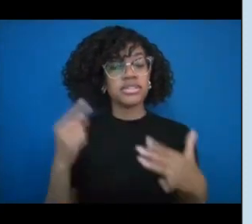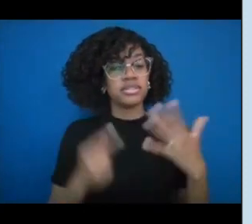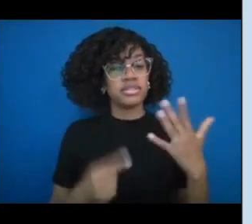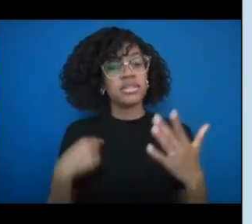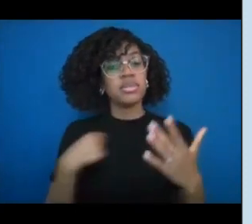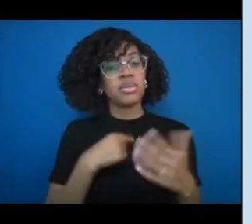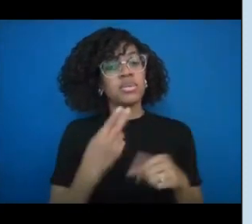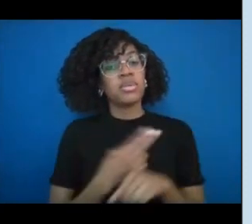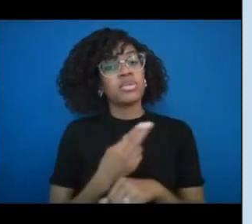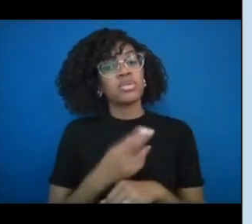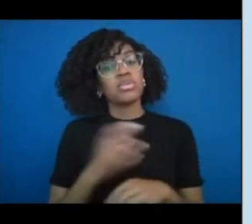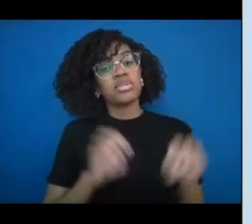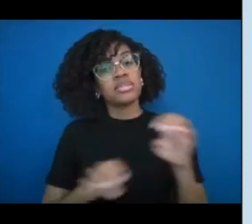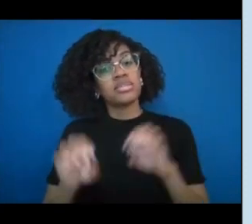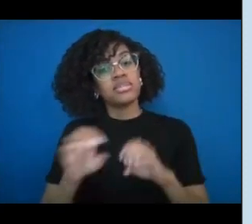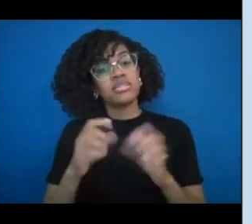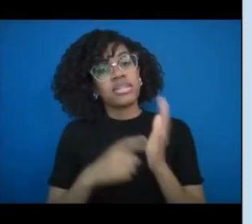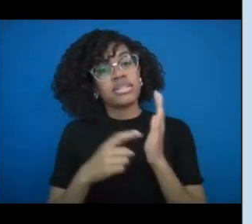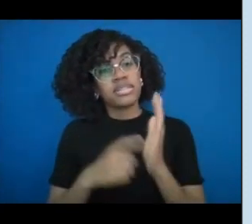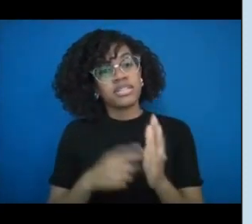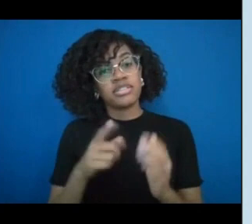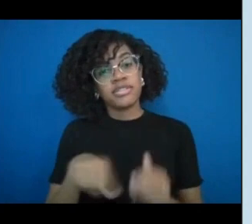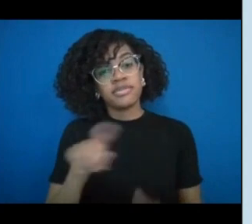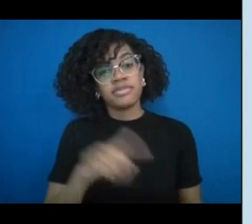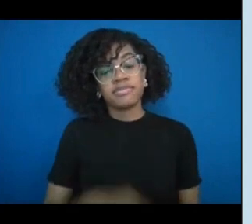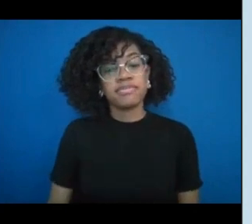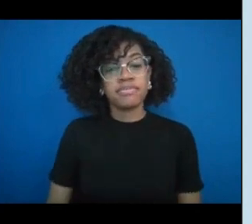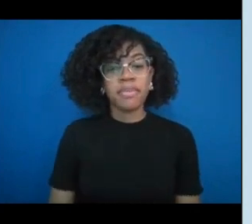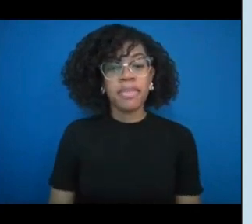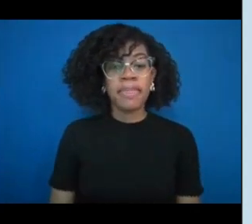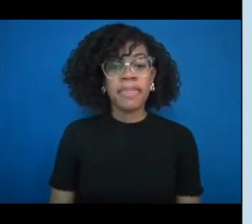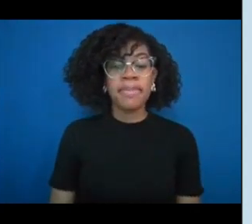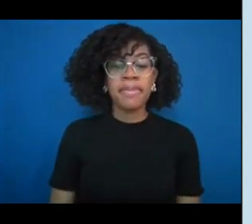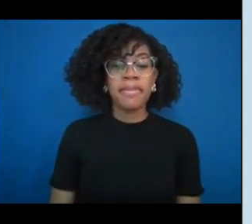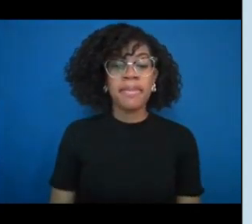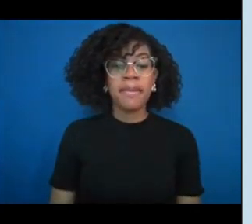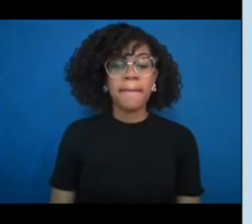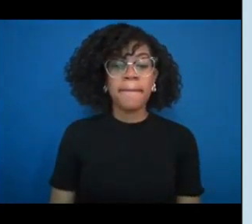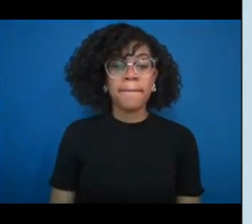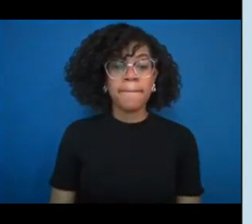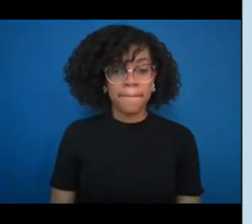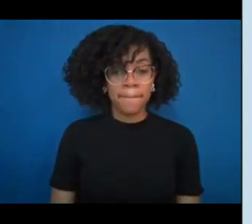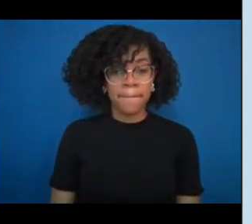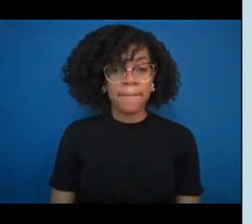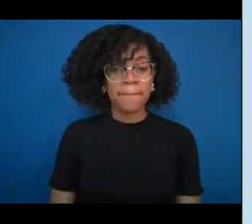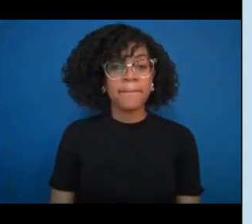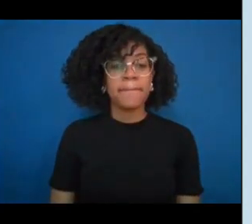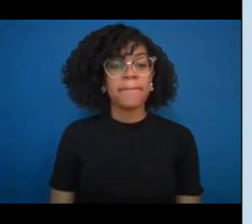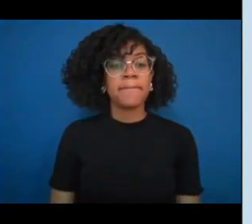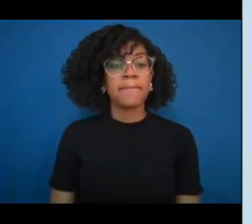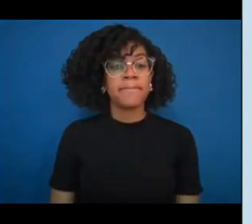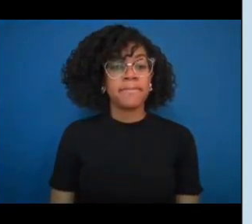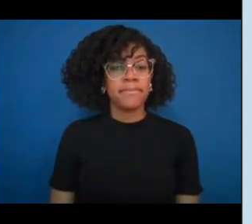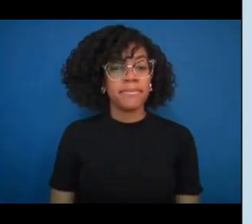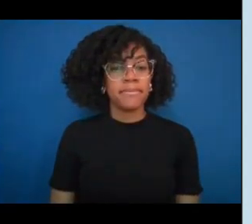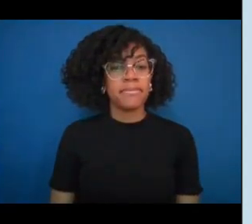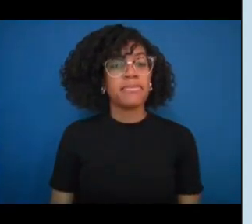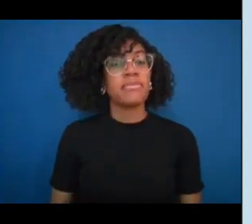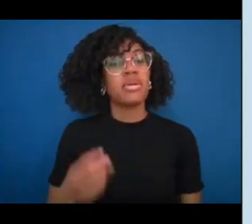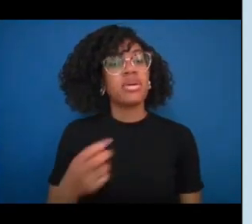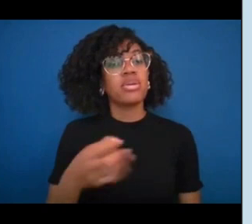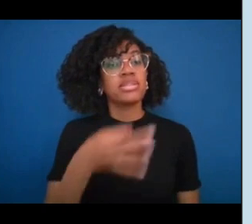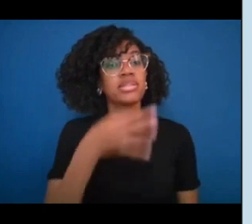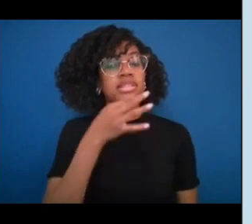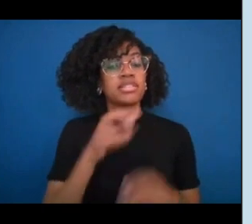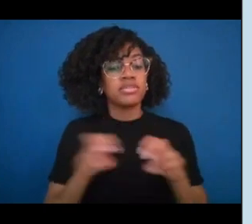these criteria to evaluate your proposal. Again, these are what those expert reviewers will